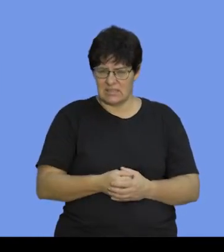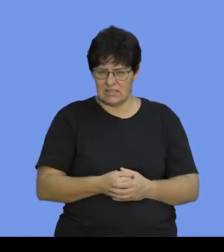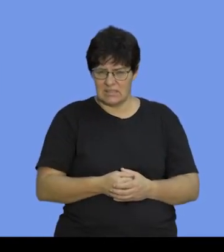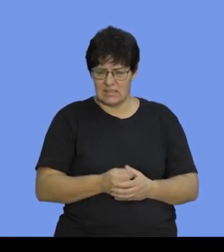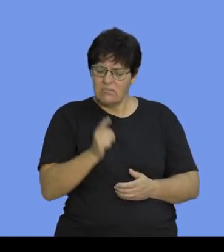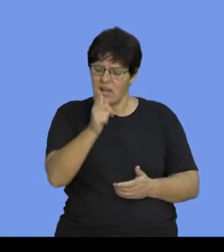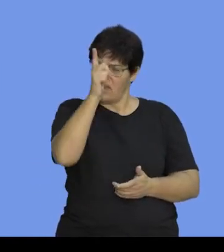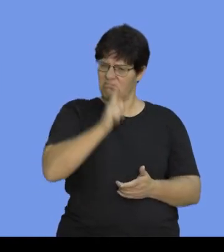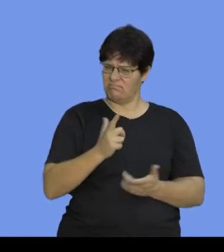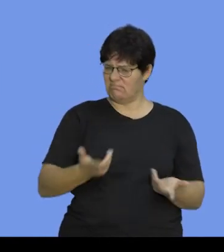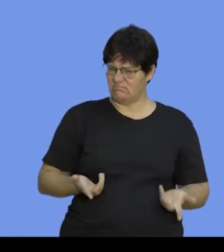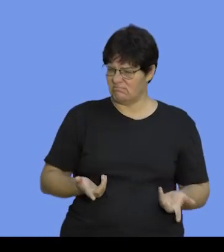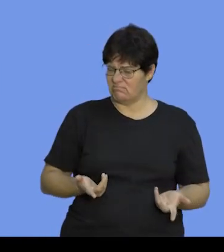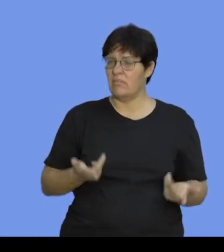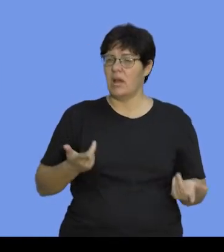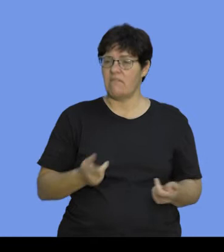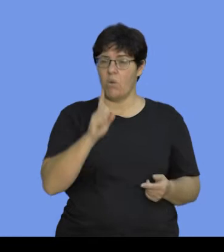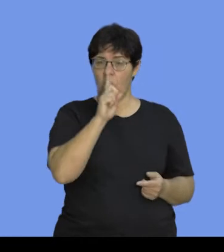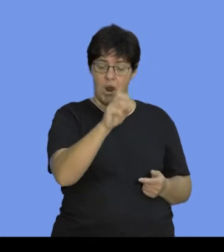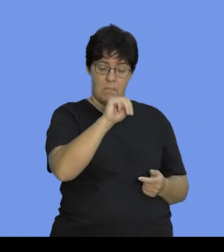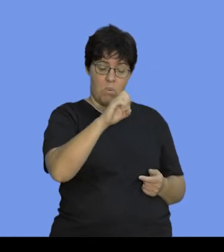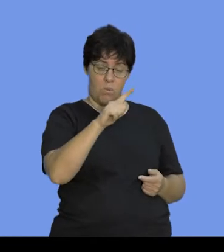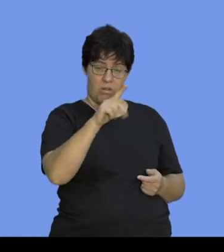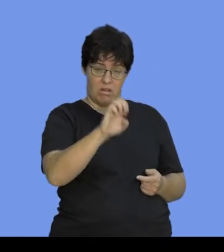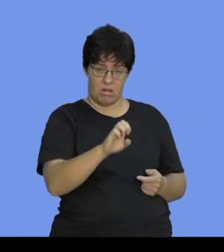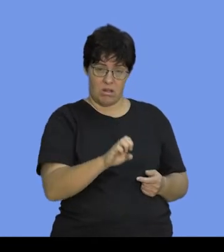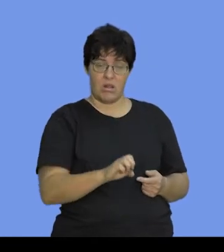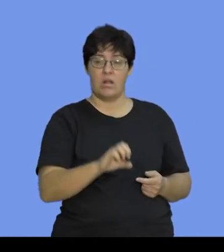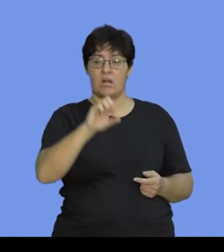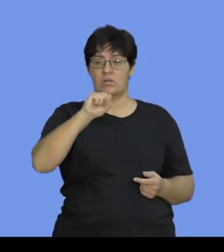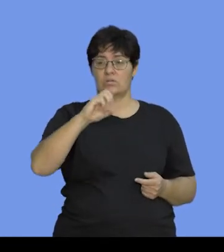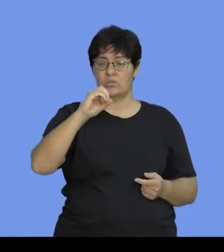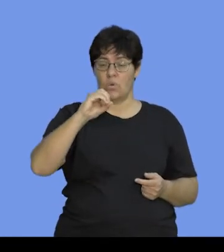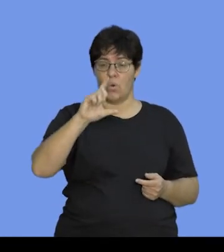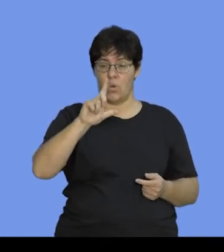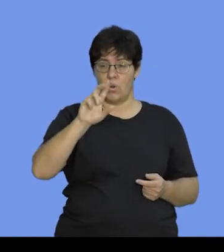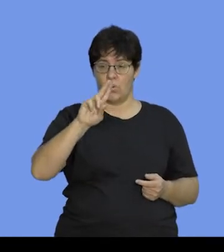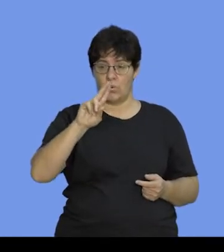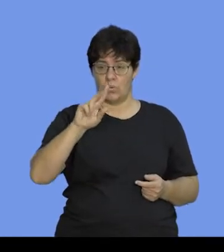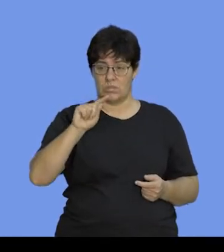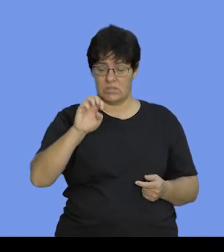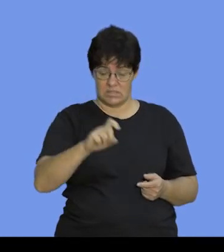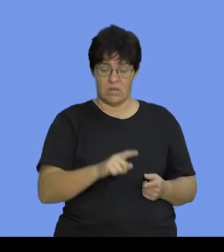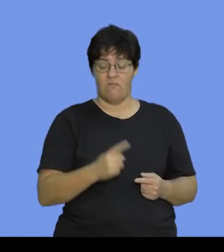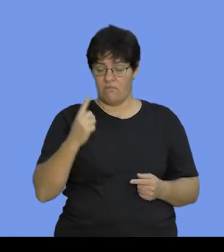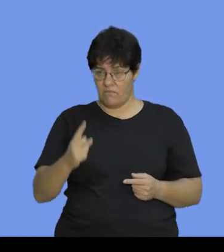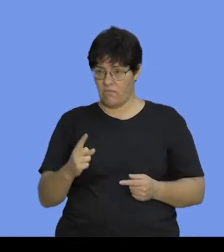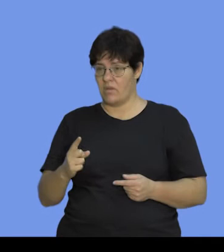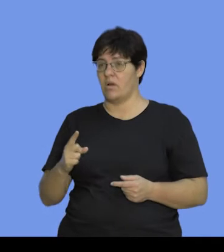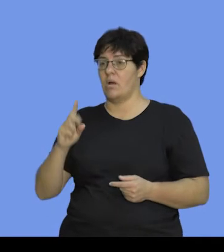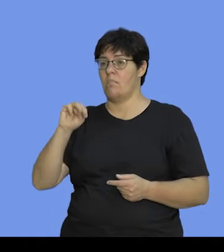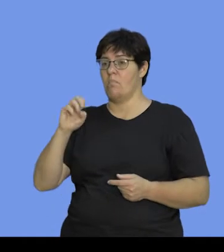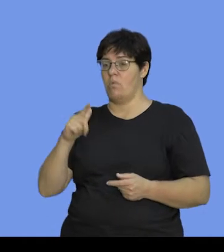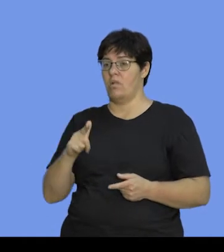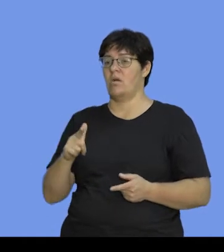tell us? It tells us that there is 1 mole of the solute per unit volume of solution, okay? This